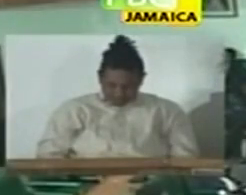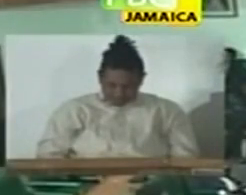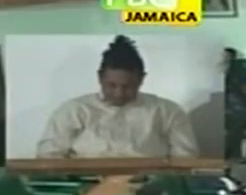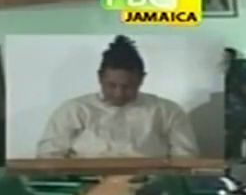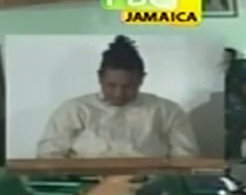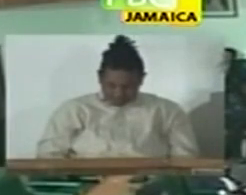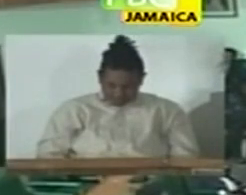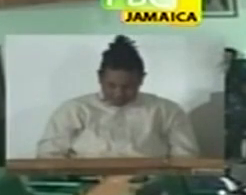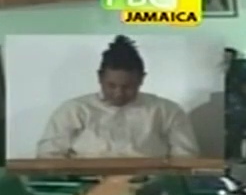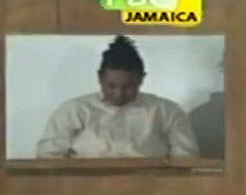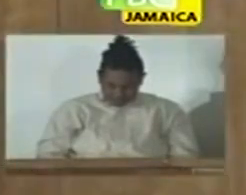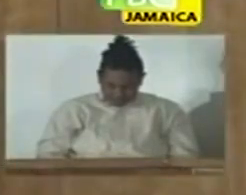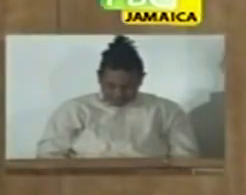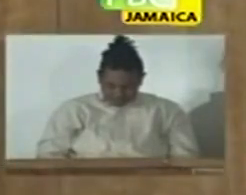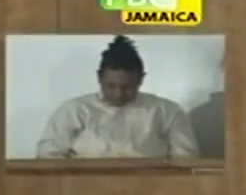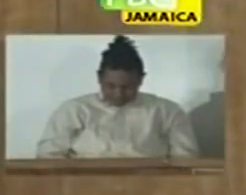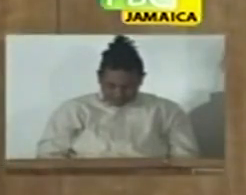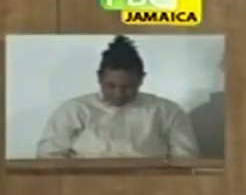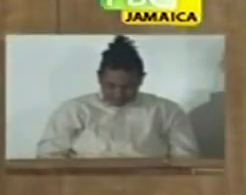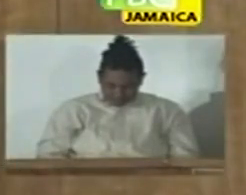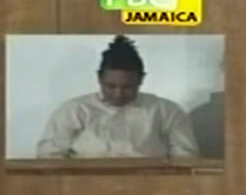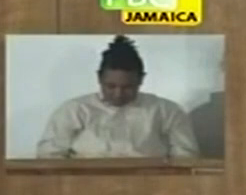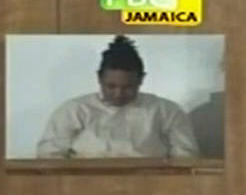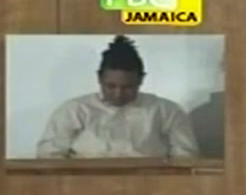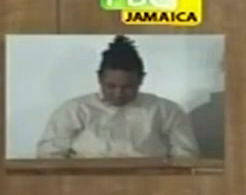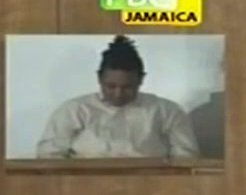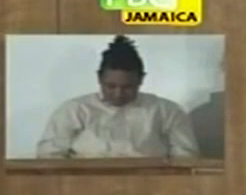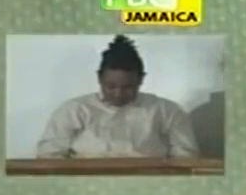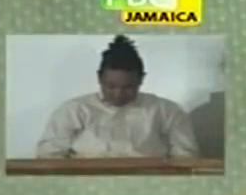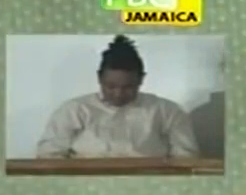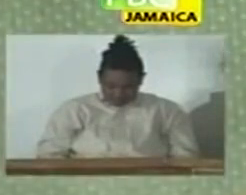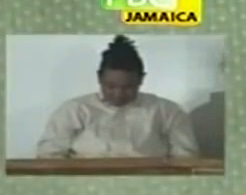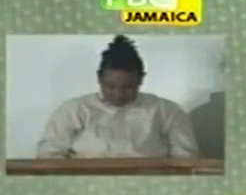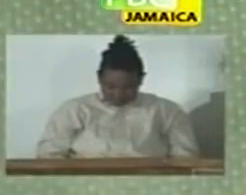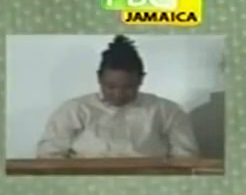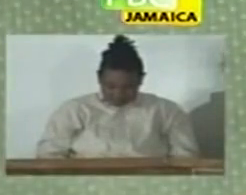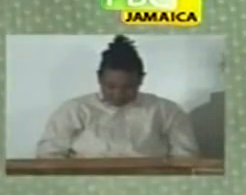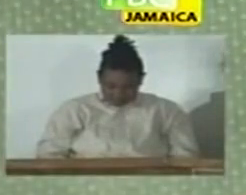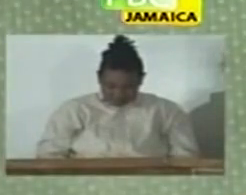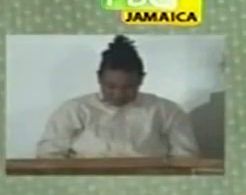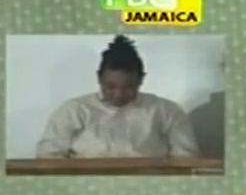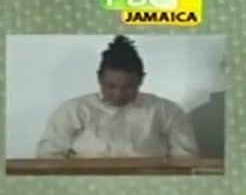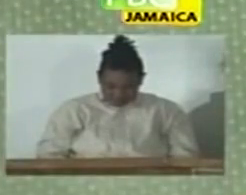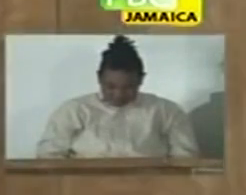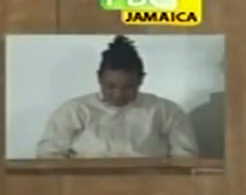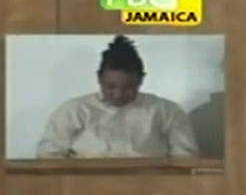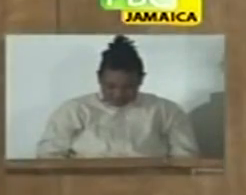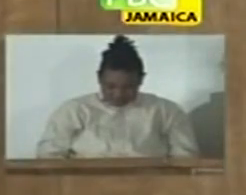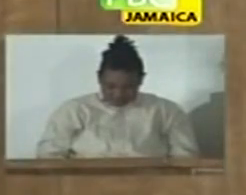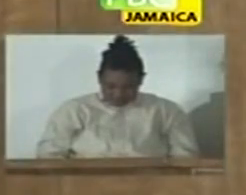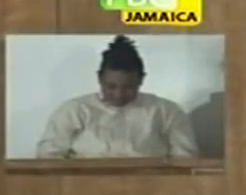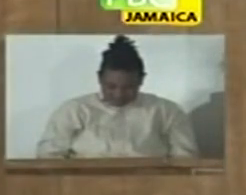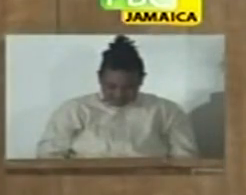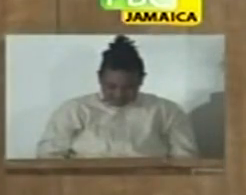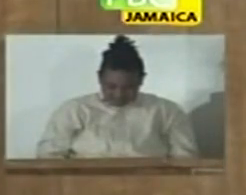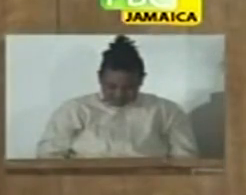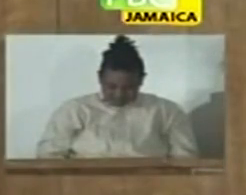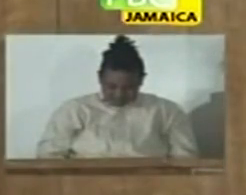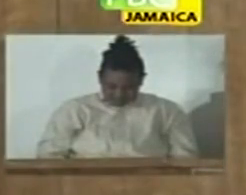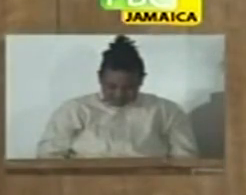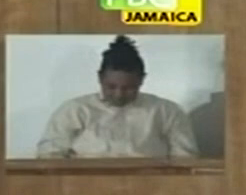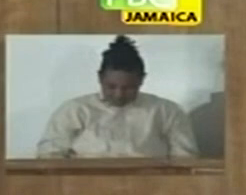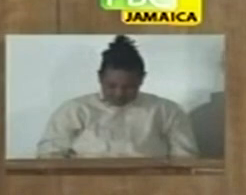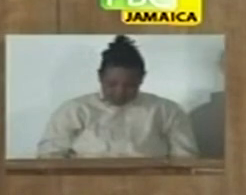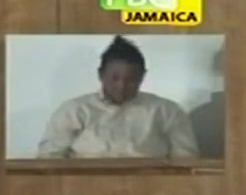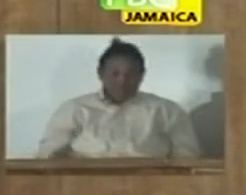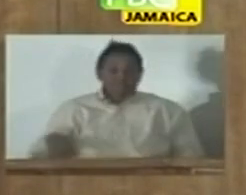May I continue, President? You can continue to address the legislation. Don't continue about account and who for account and who